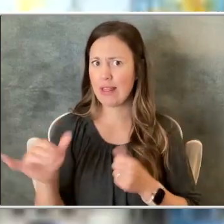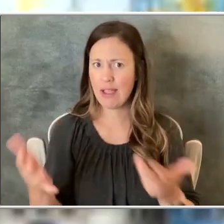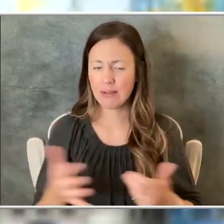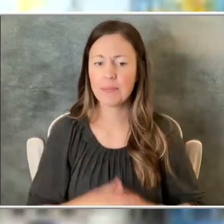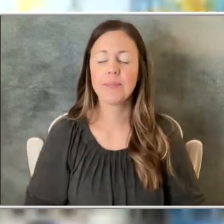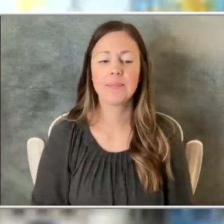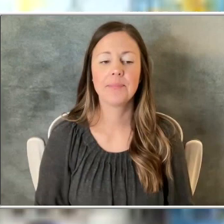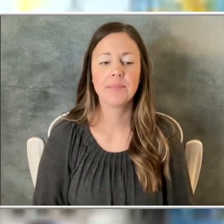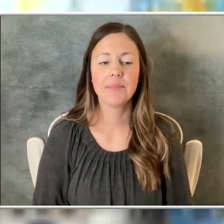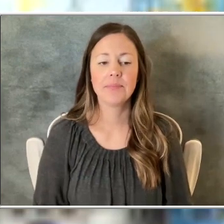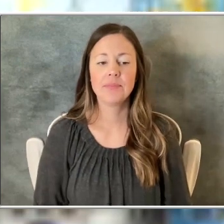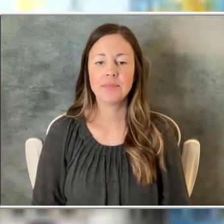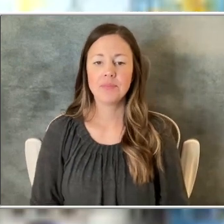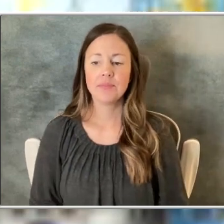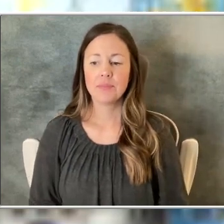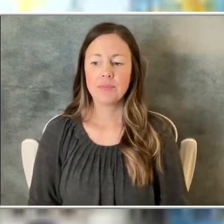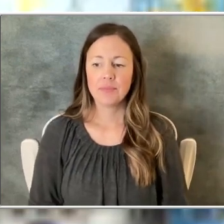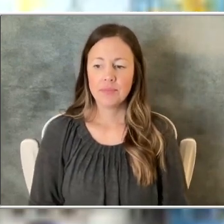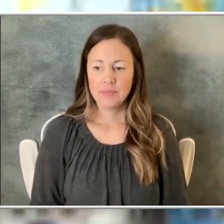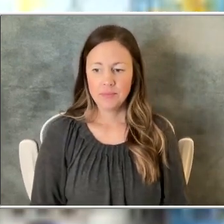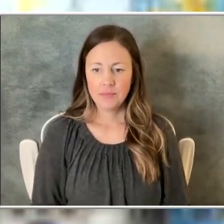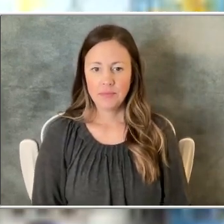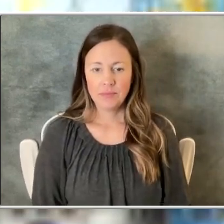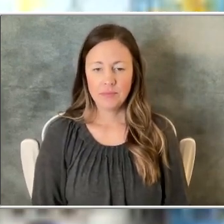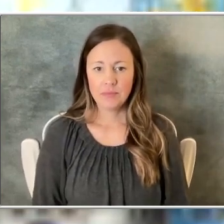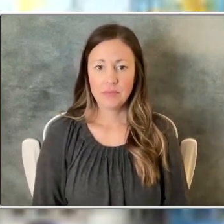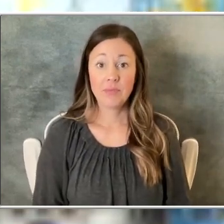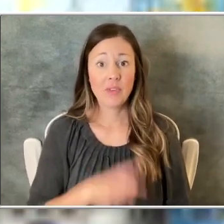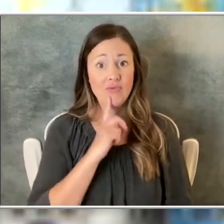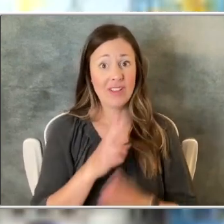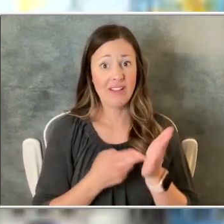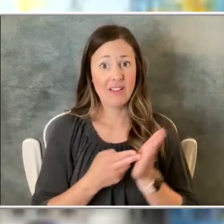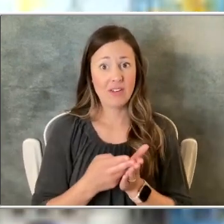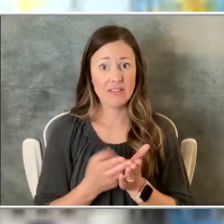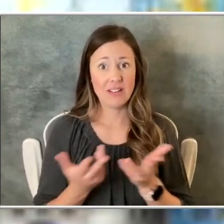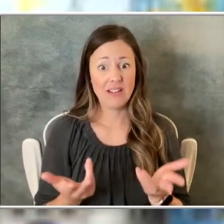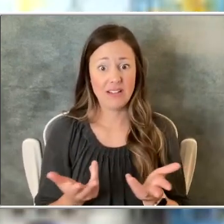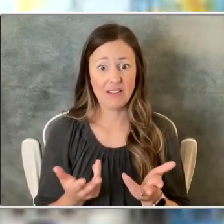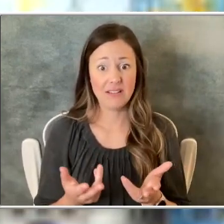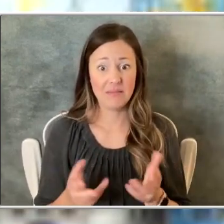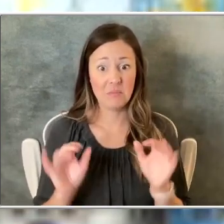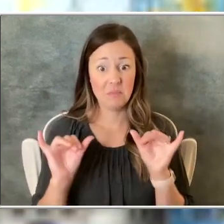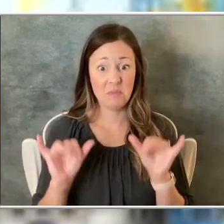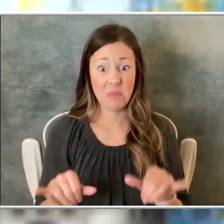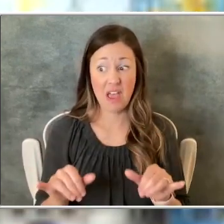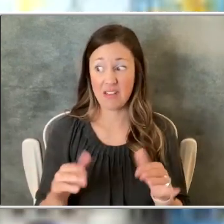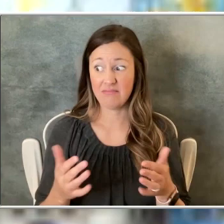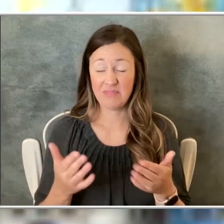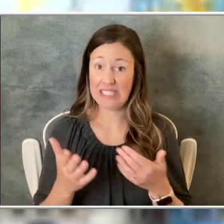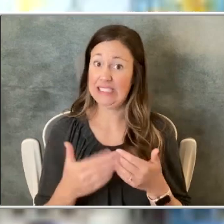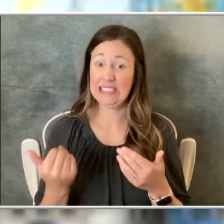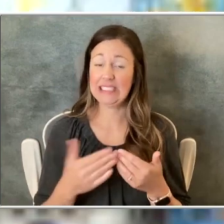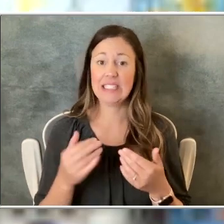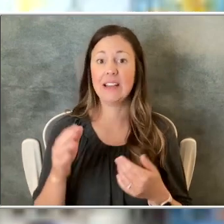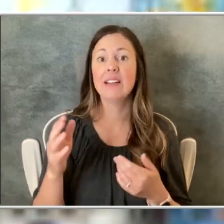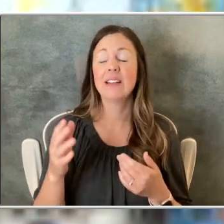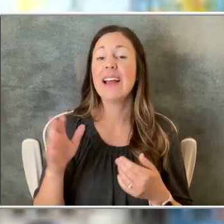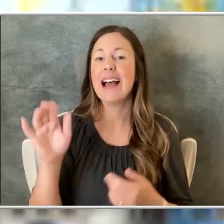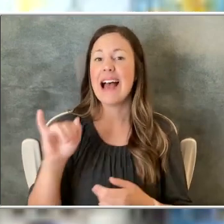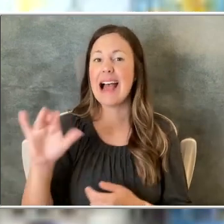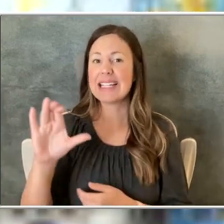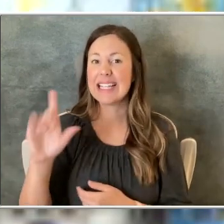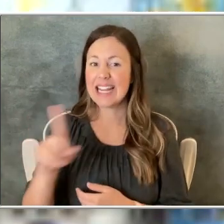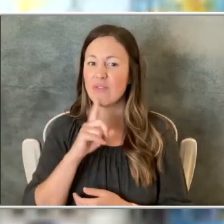I would say the ablation was honestly probably easy. It was the ICD that